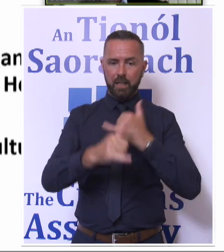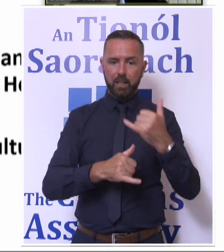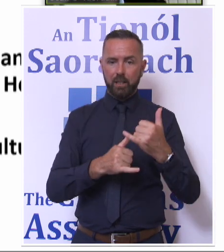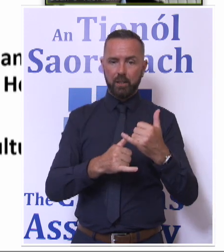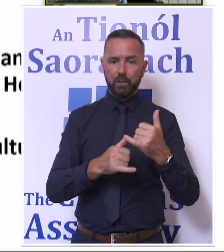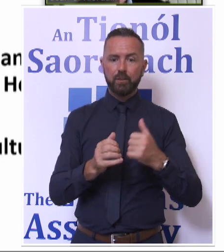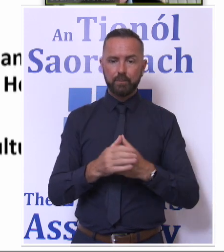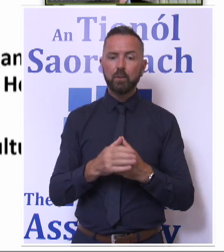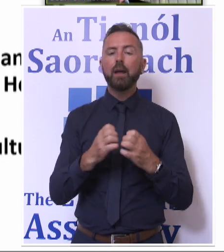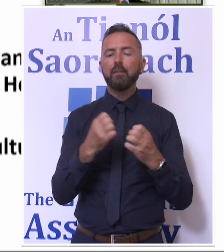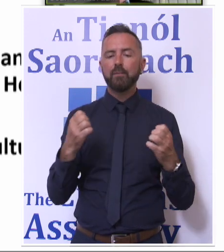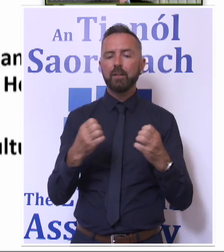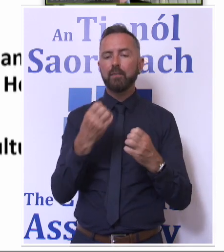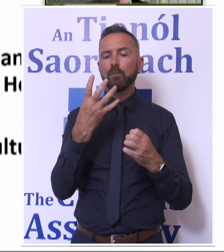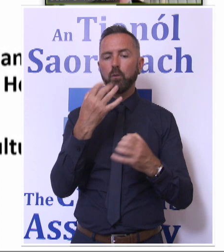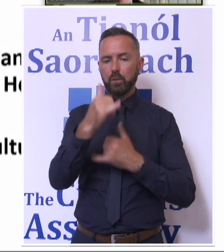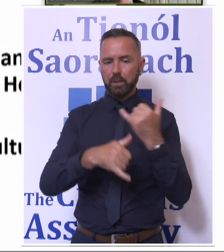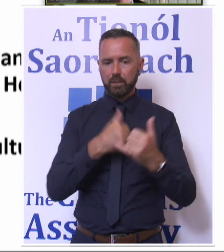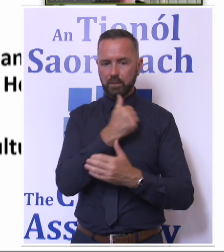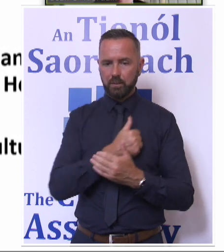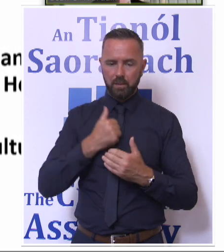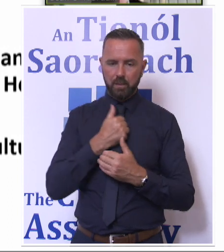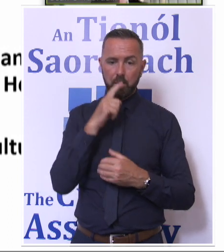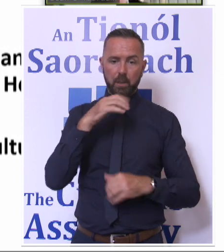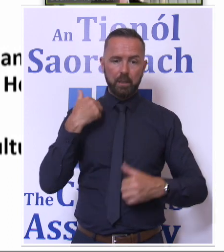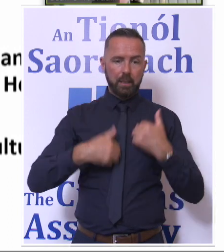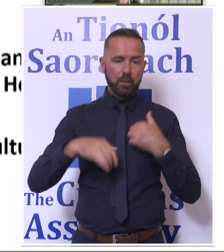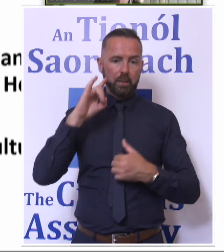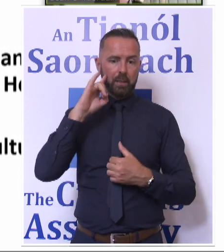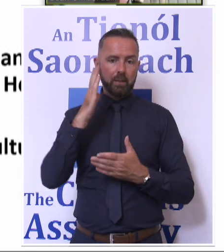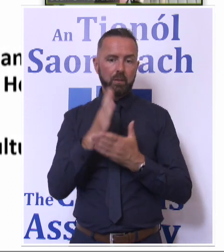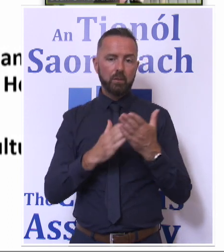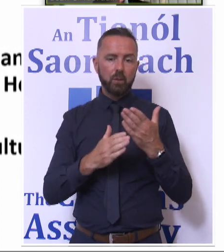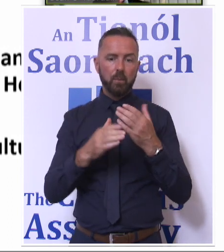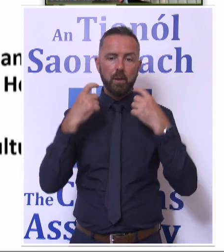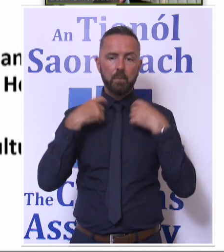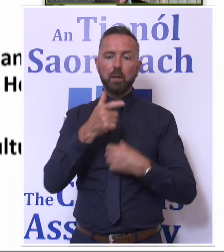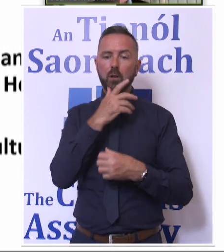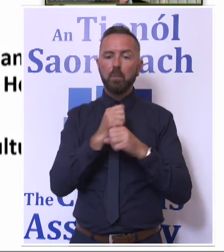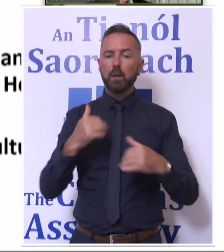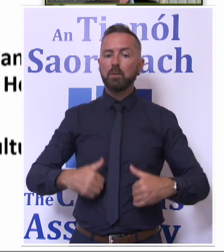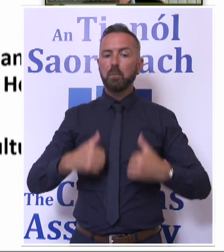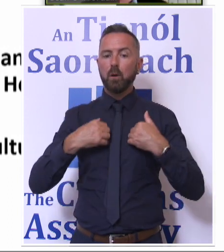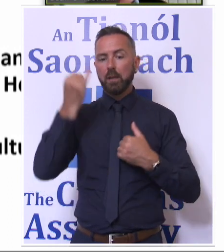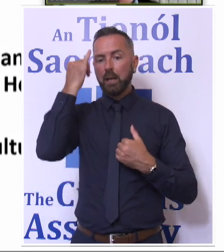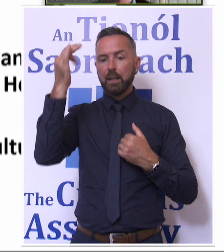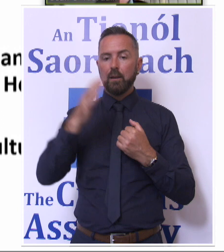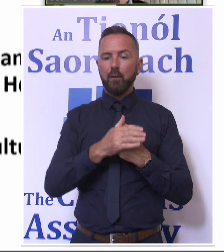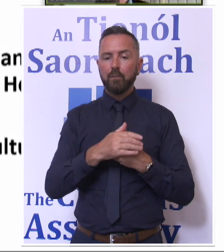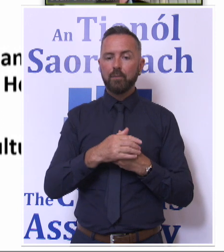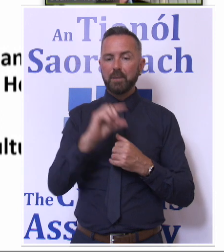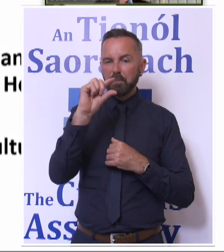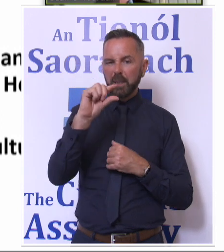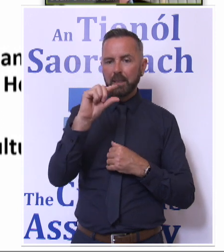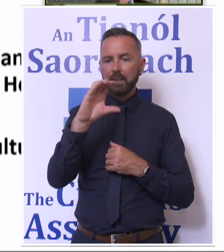And that's the picture there. And again, it was interesting to hear some of the mayors talking about this morning, the idea, if you like, of mini cabinets